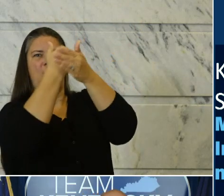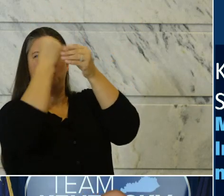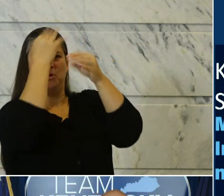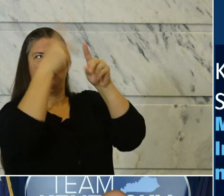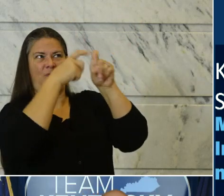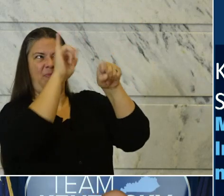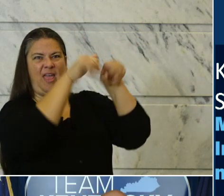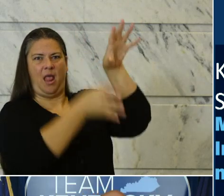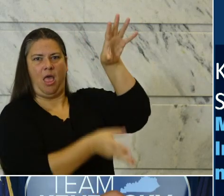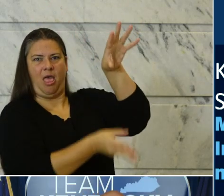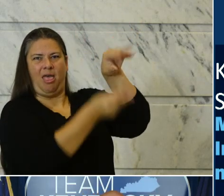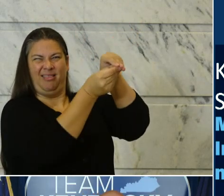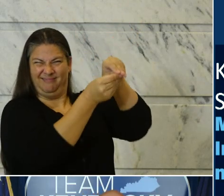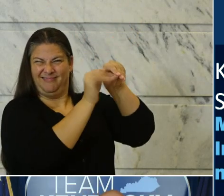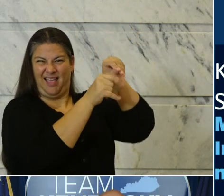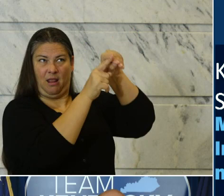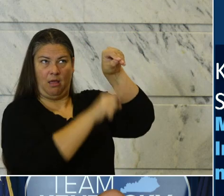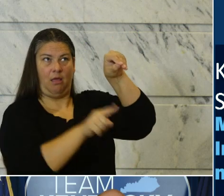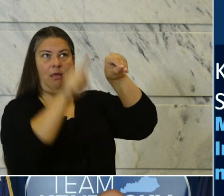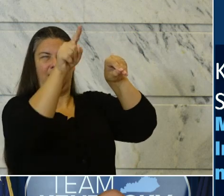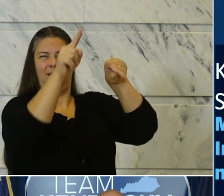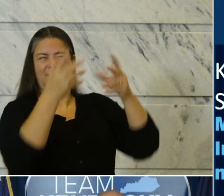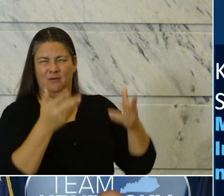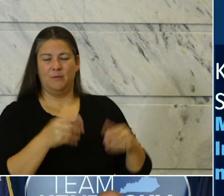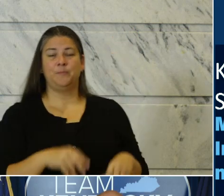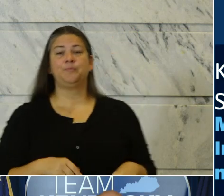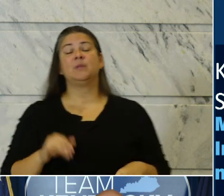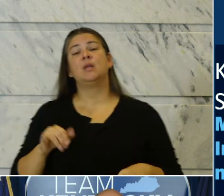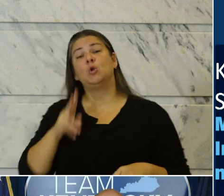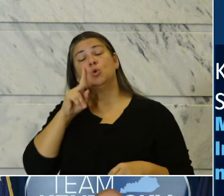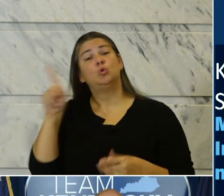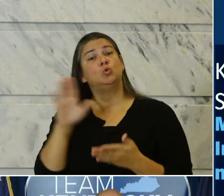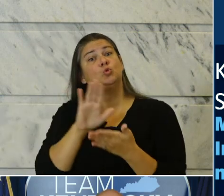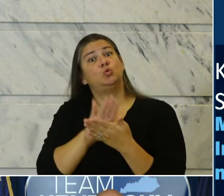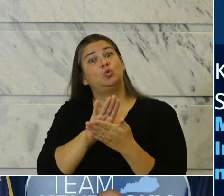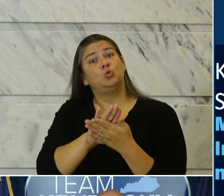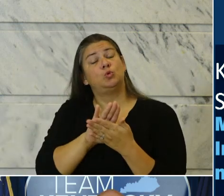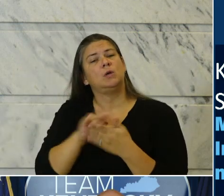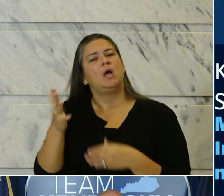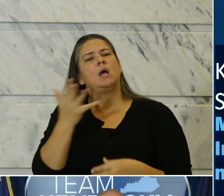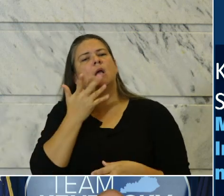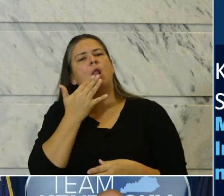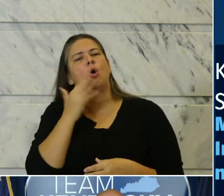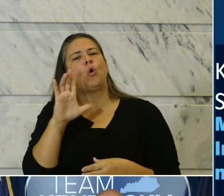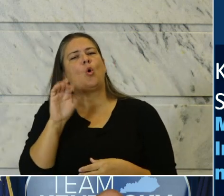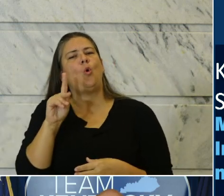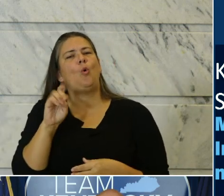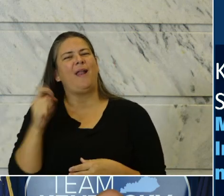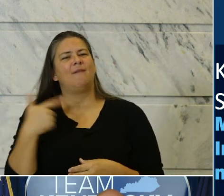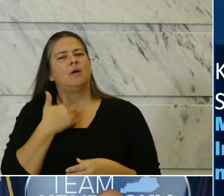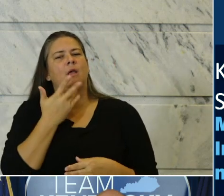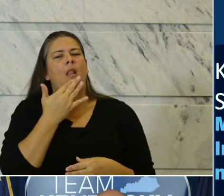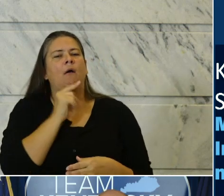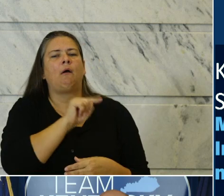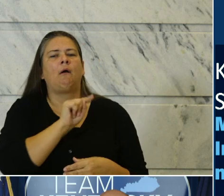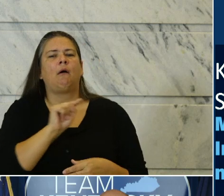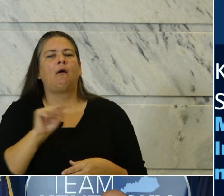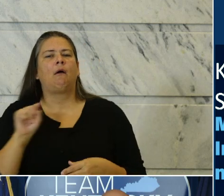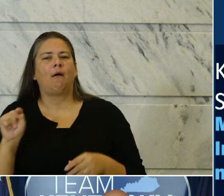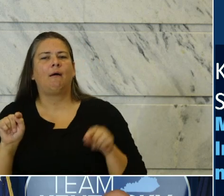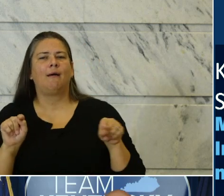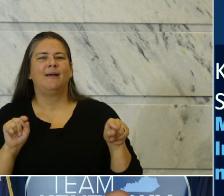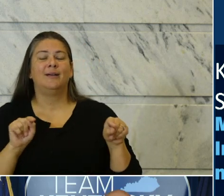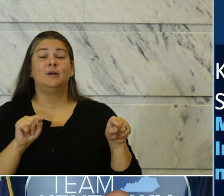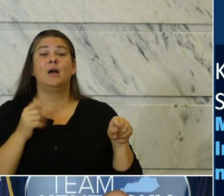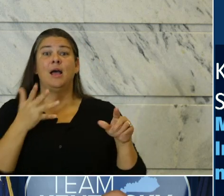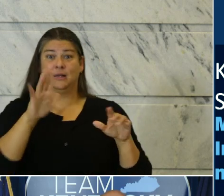this. This is the color-coded metric-based dashboard for schools to determine the mode of instruction they should be in for school. The way